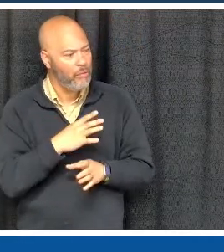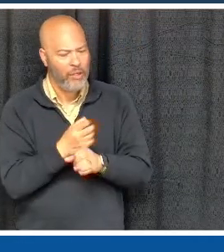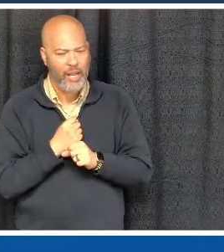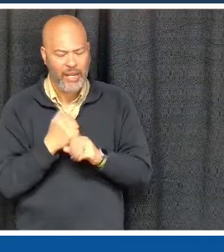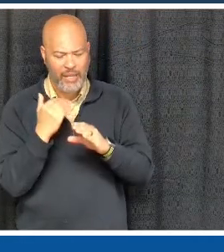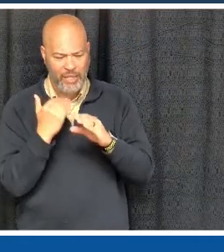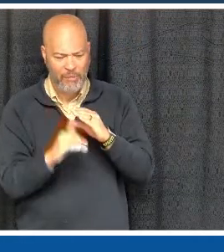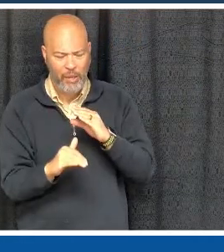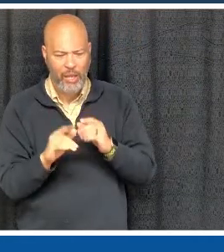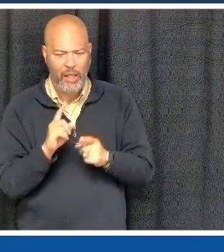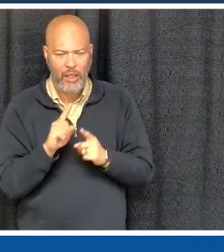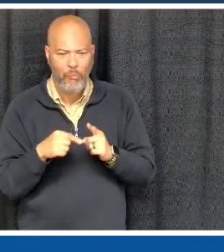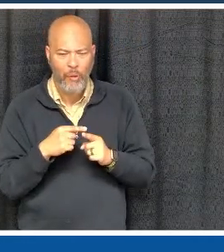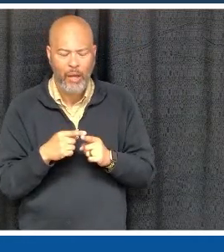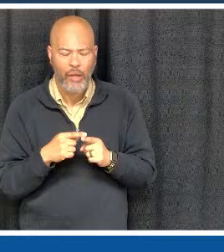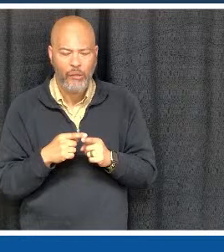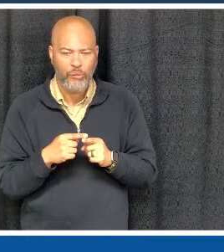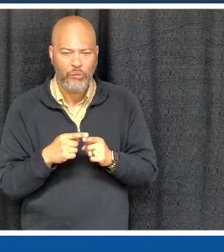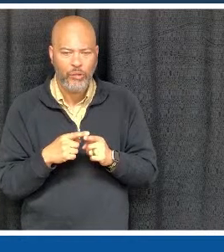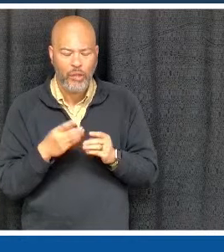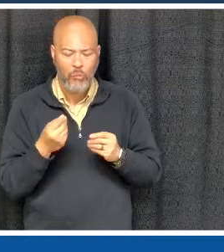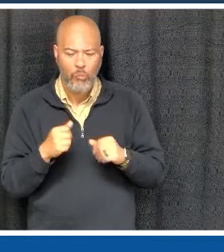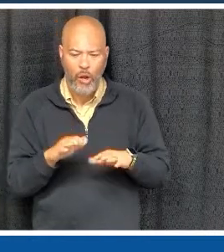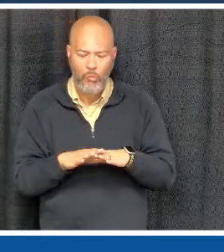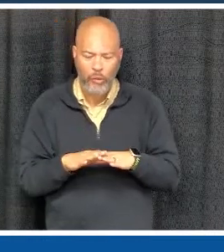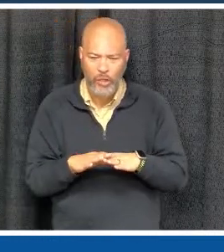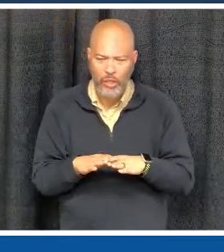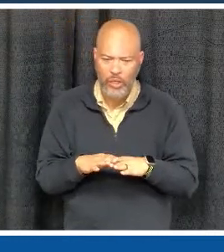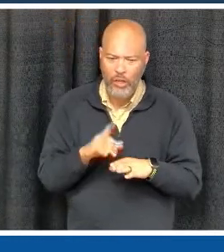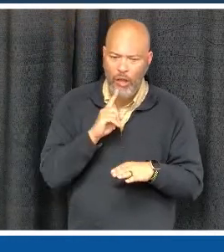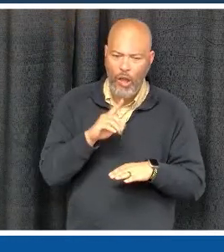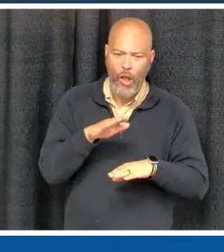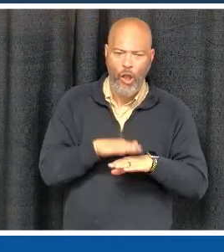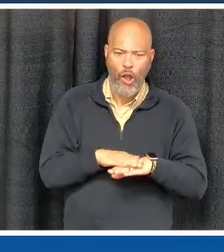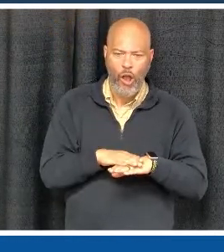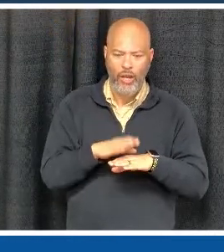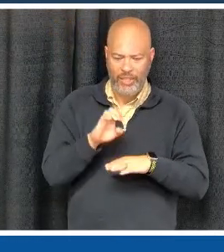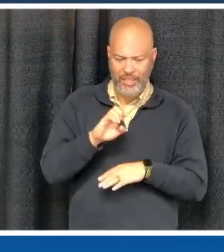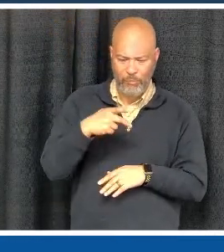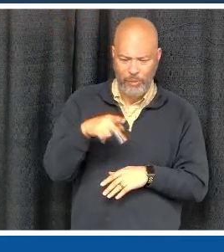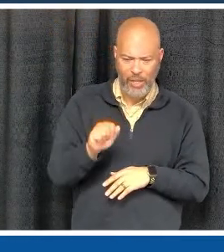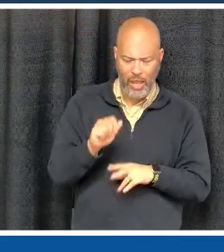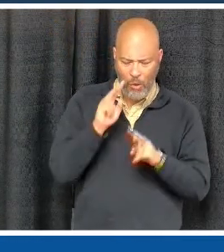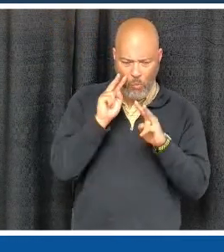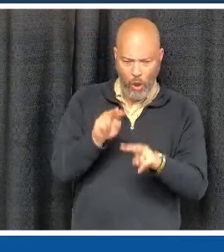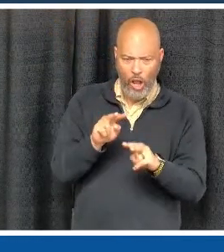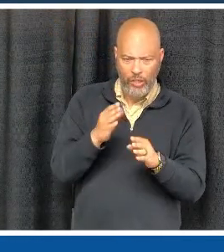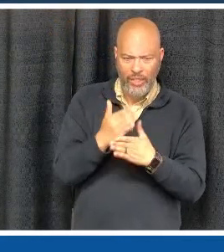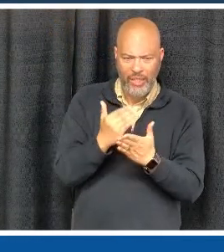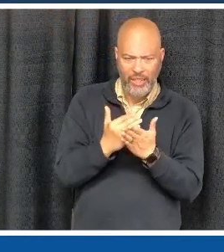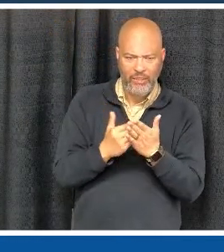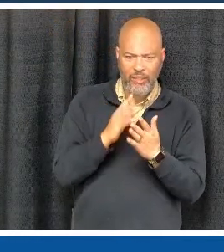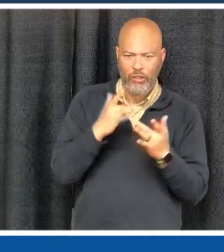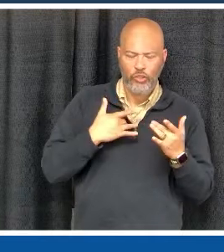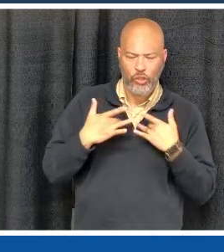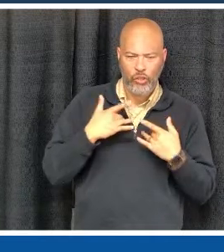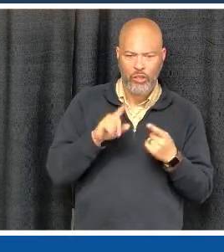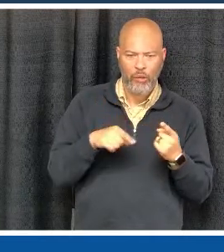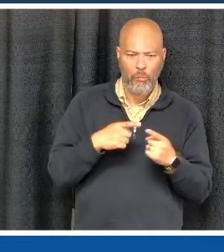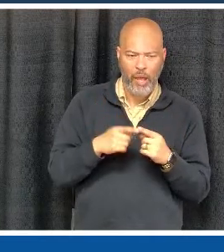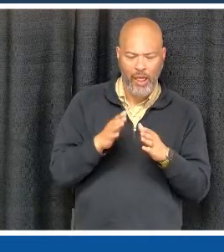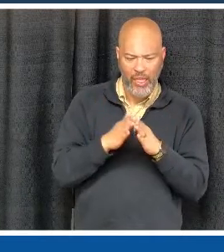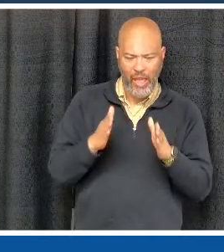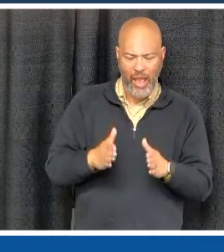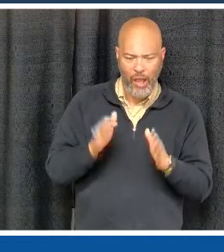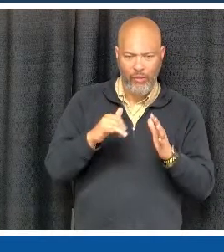email regarding the property being on an EPA watch list with concerns about the house that